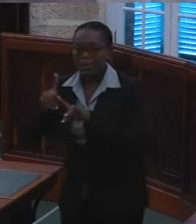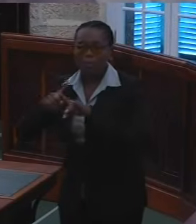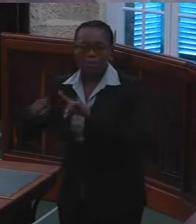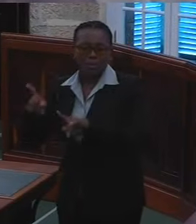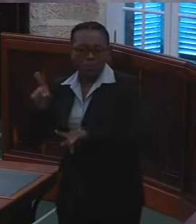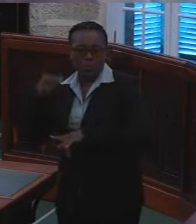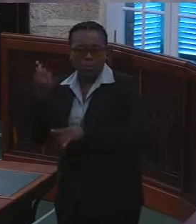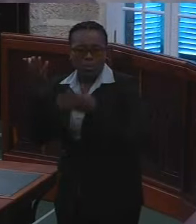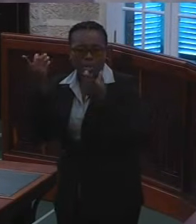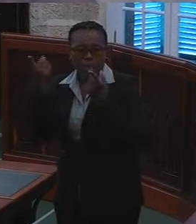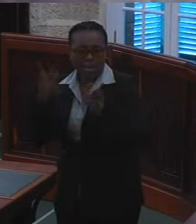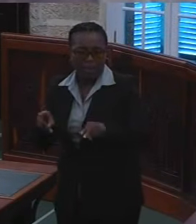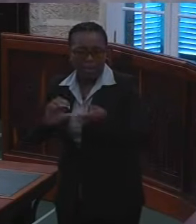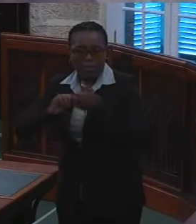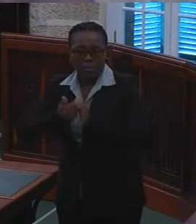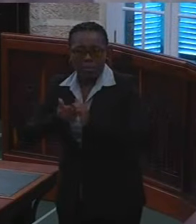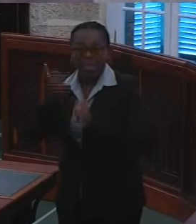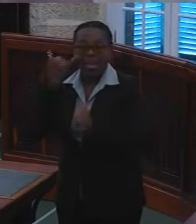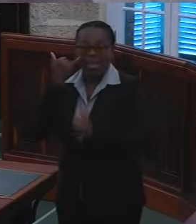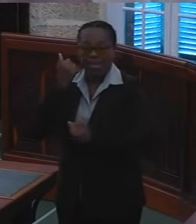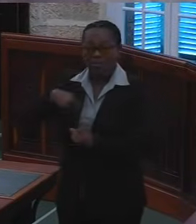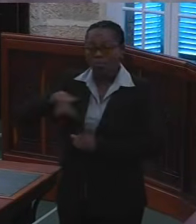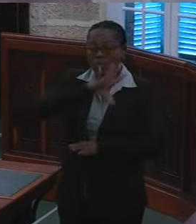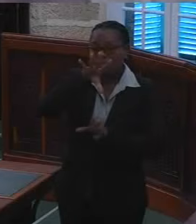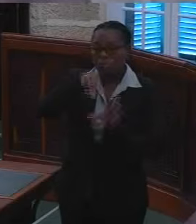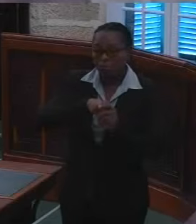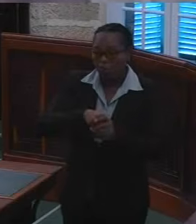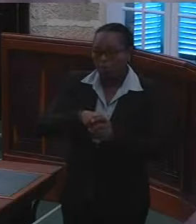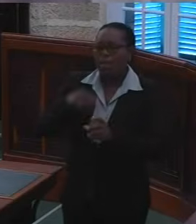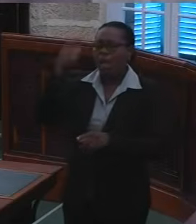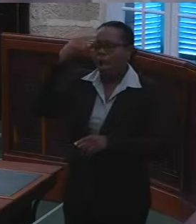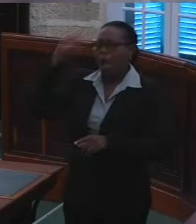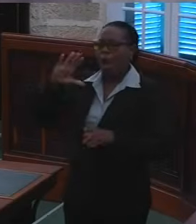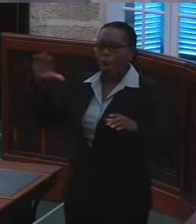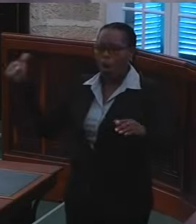So I can go a little further. It takes a family to raise a child.